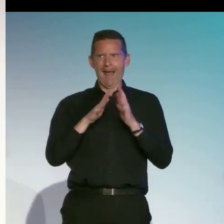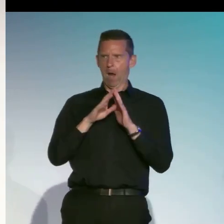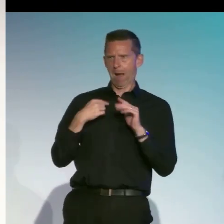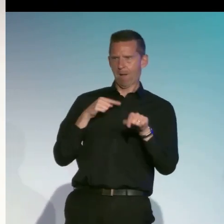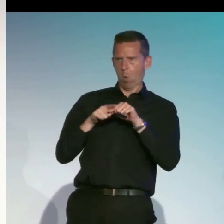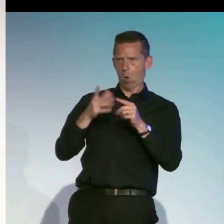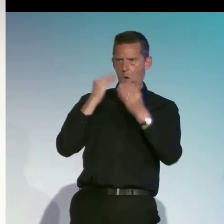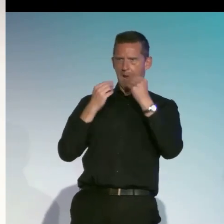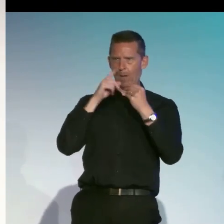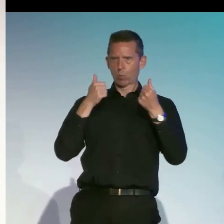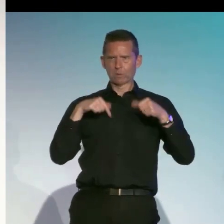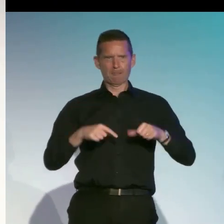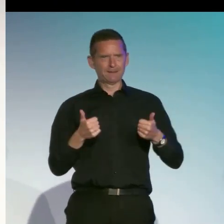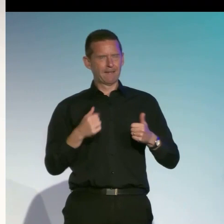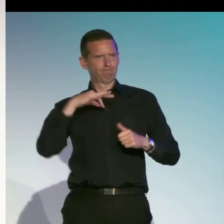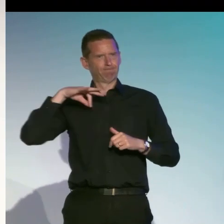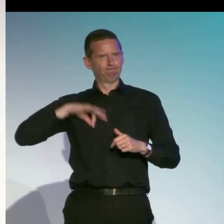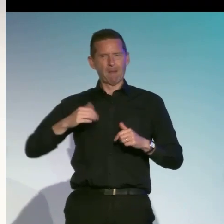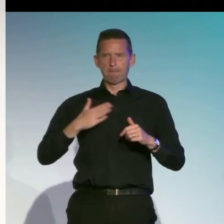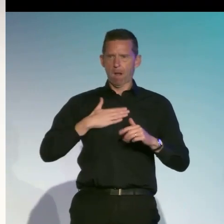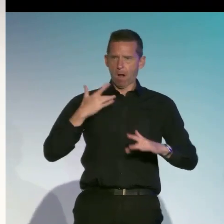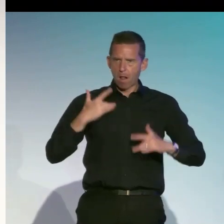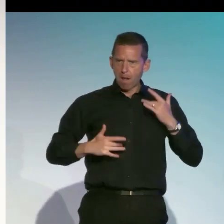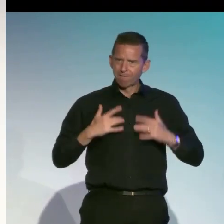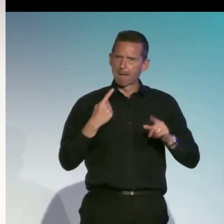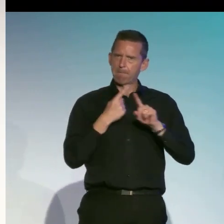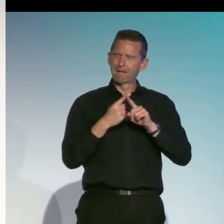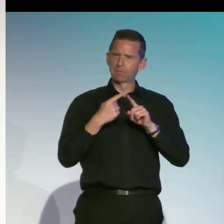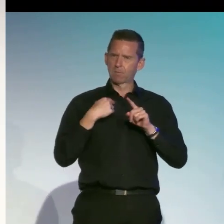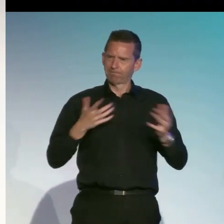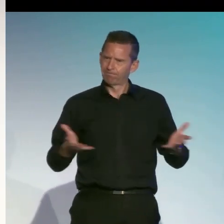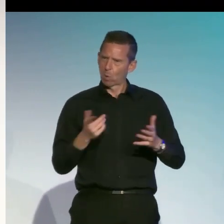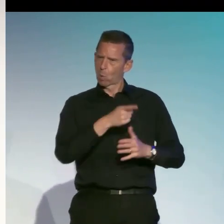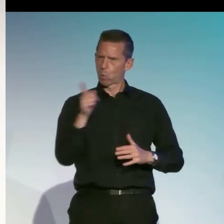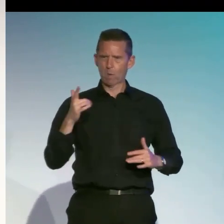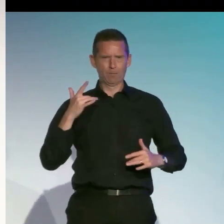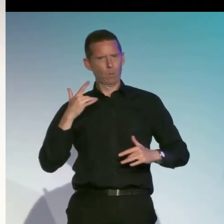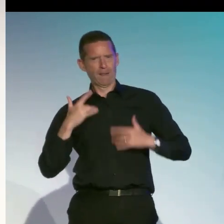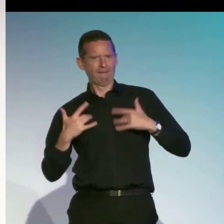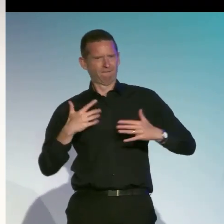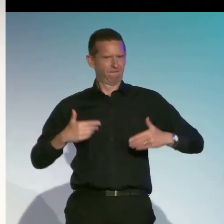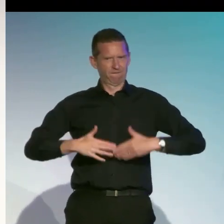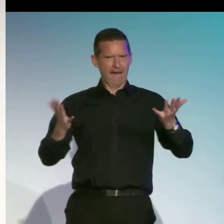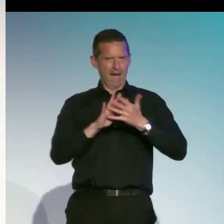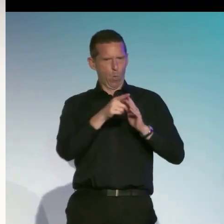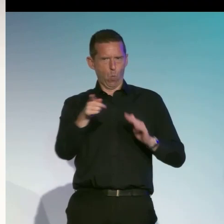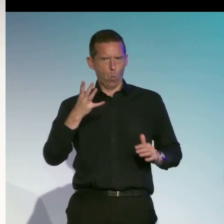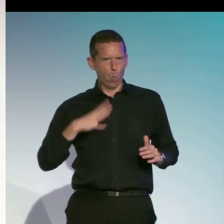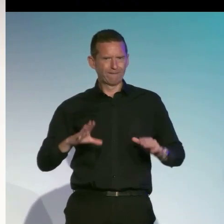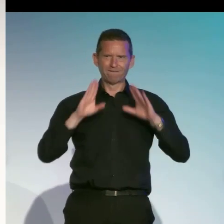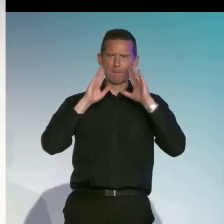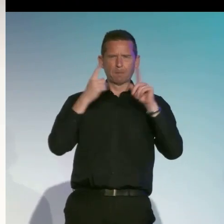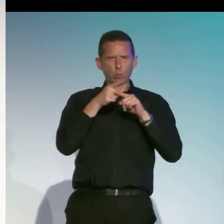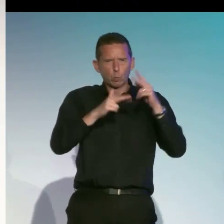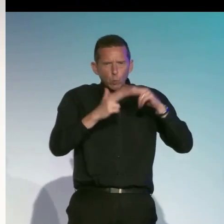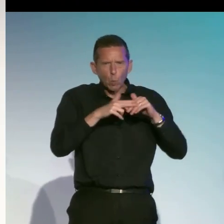this, not only for your own life and kind of to emphasize and encourage you to live fabulously, but how you build those fabulous